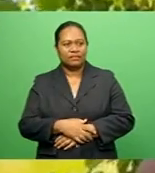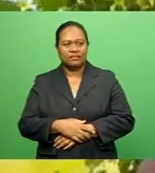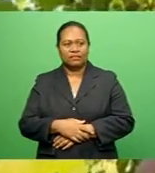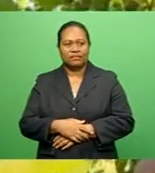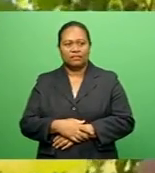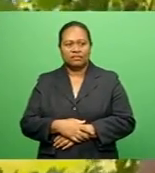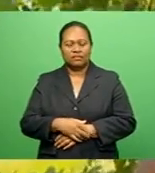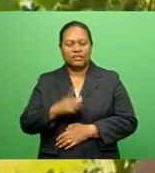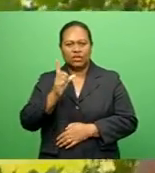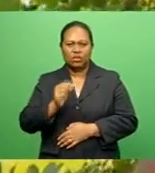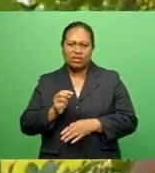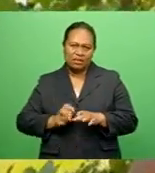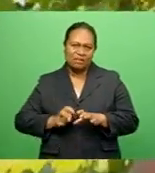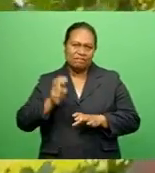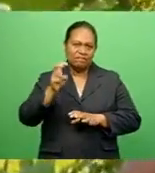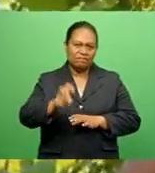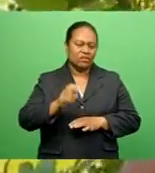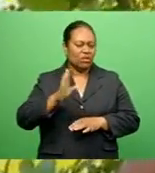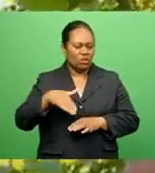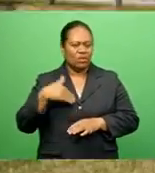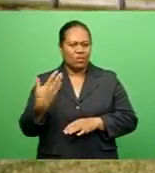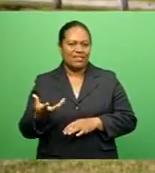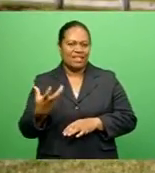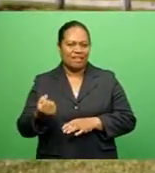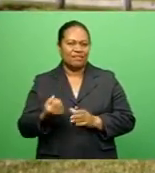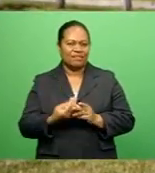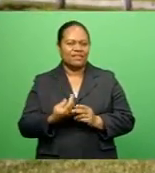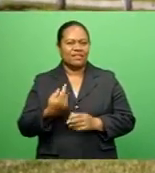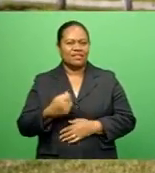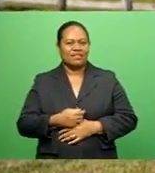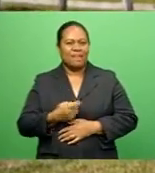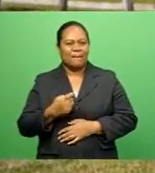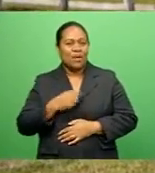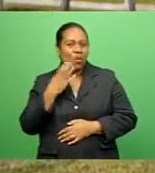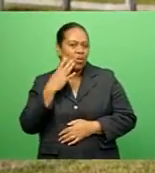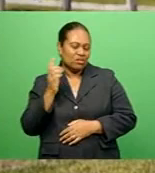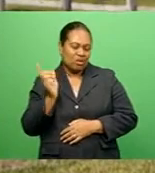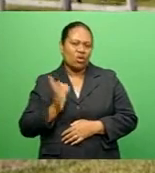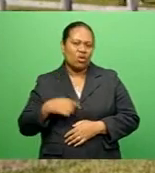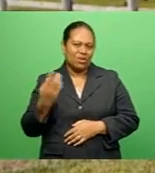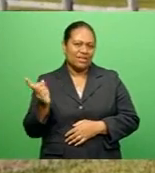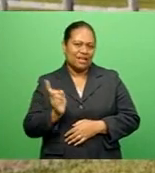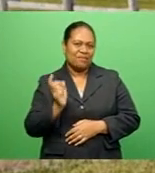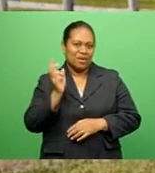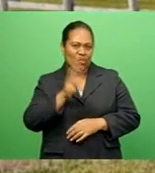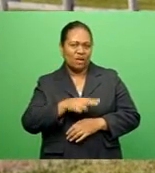During the long jump, he's always there. And now, he's not going to be there.